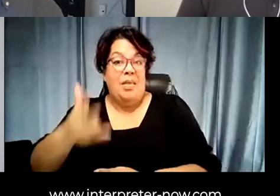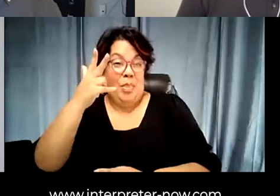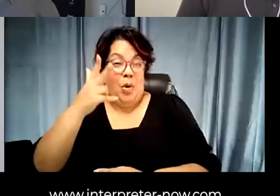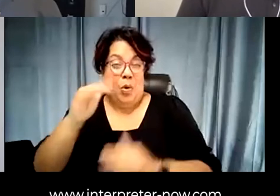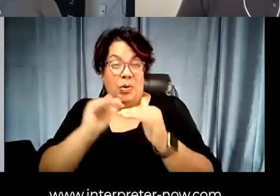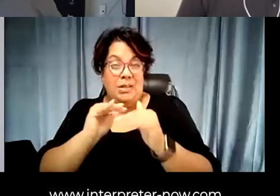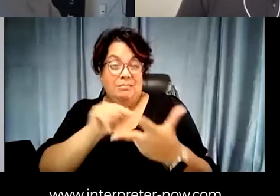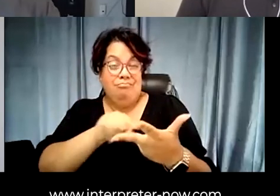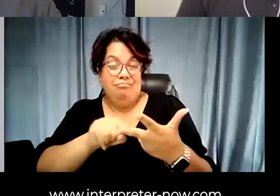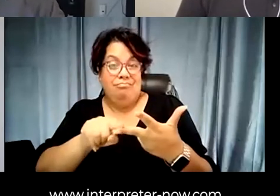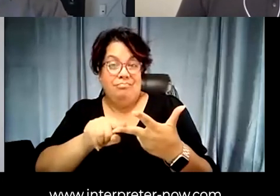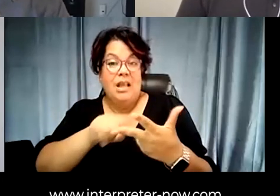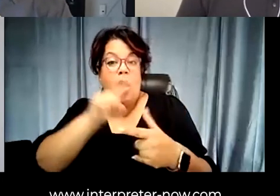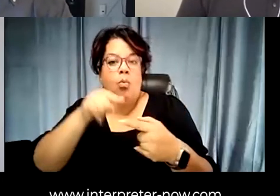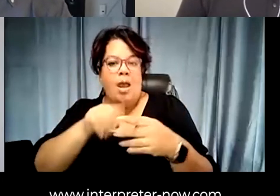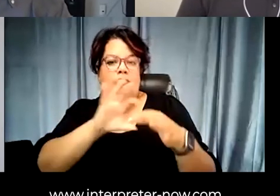detachment.